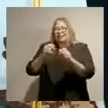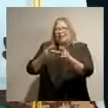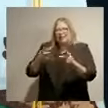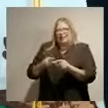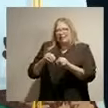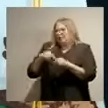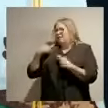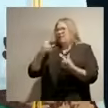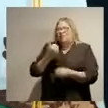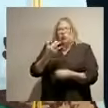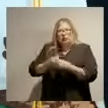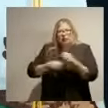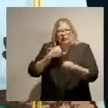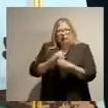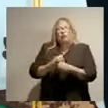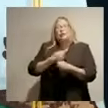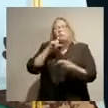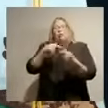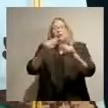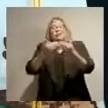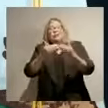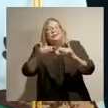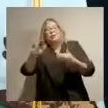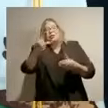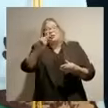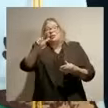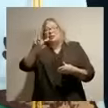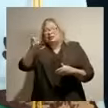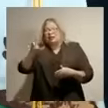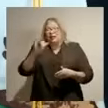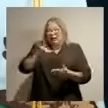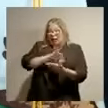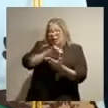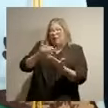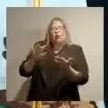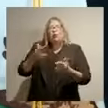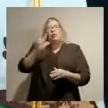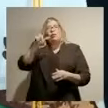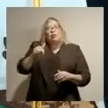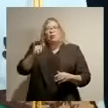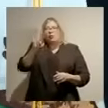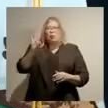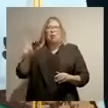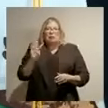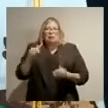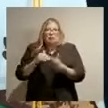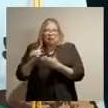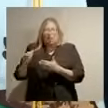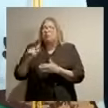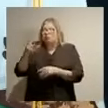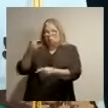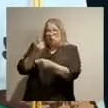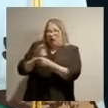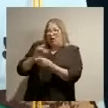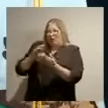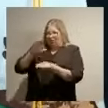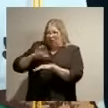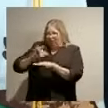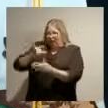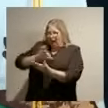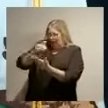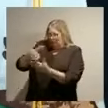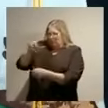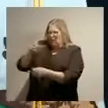years going out through 2027, and that amount was $3.4 billion, and which he was correct on the amount.